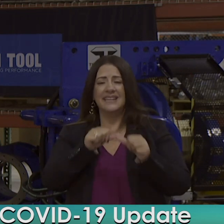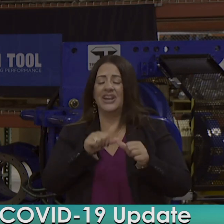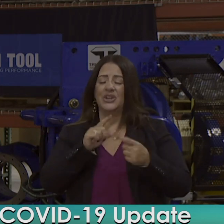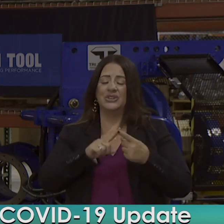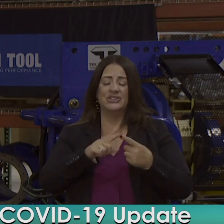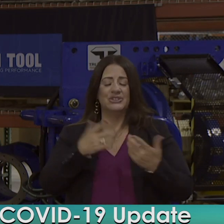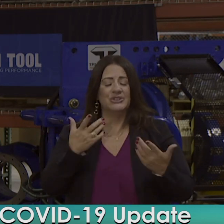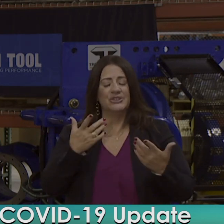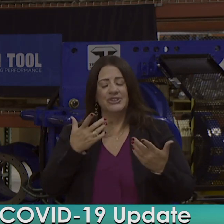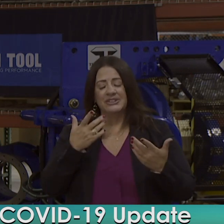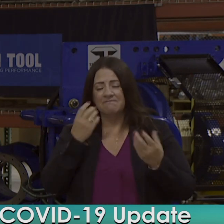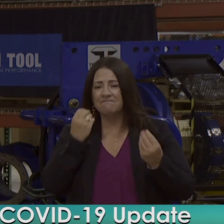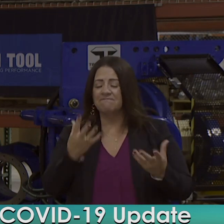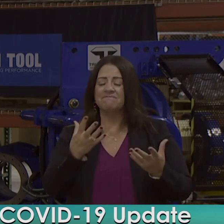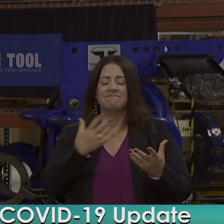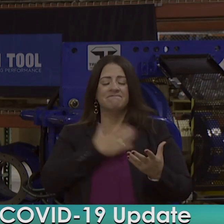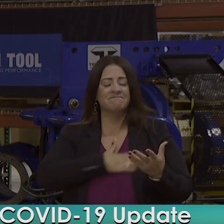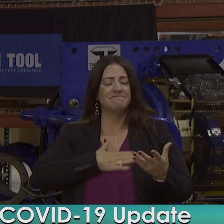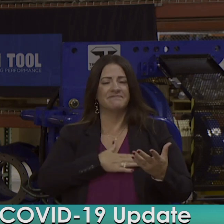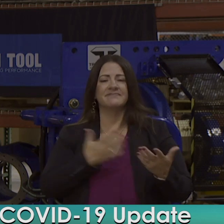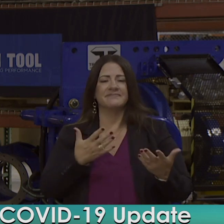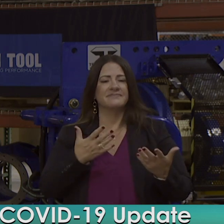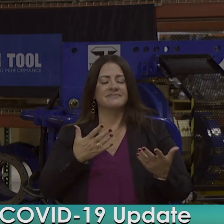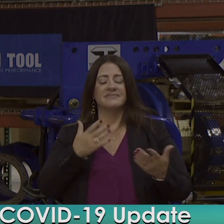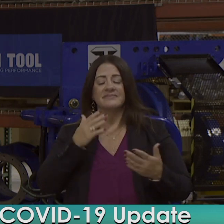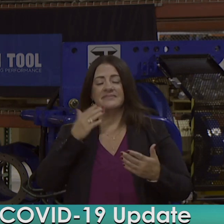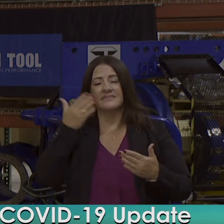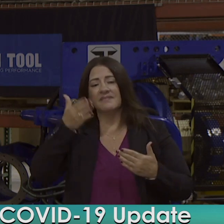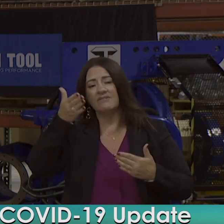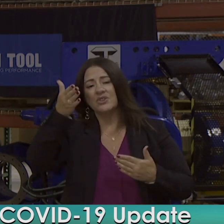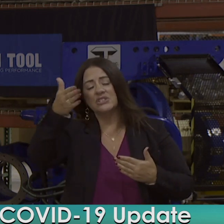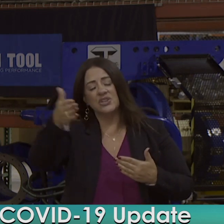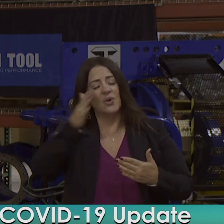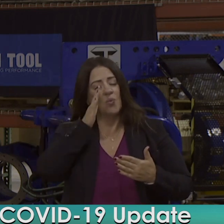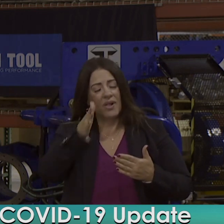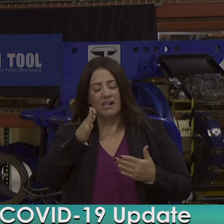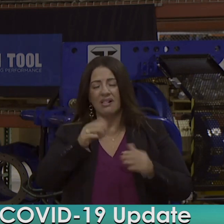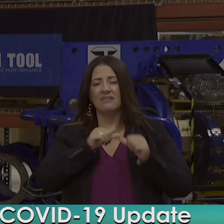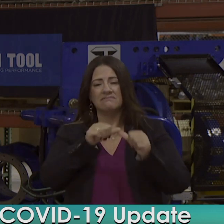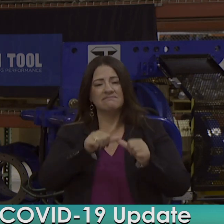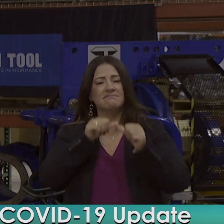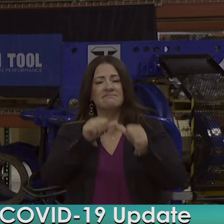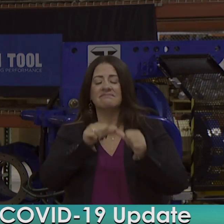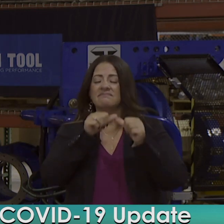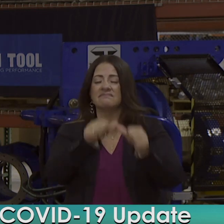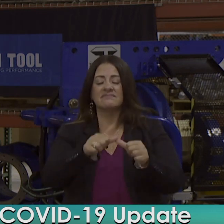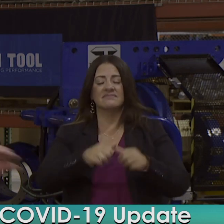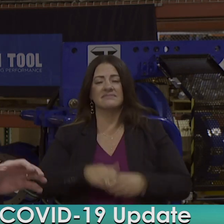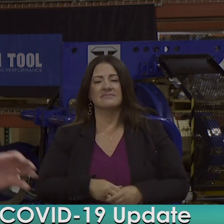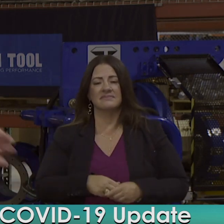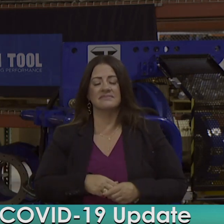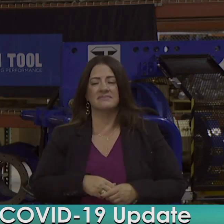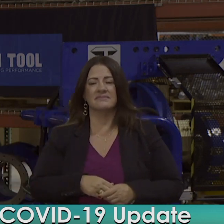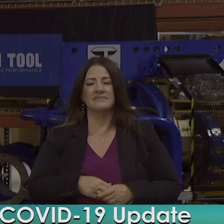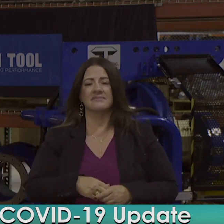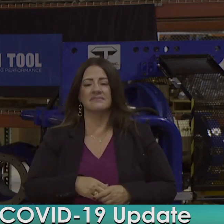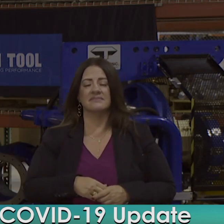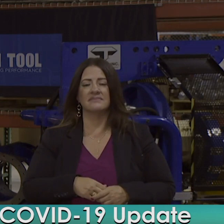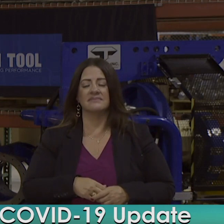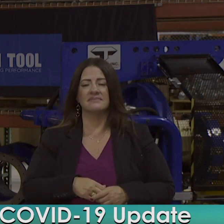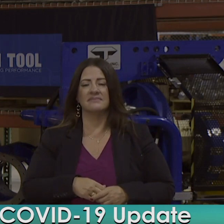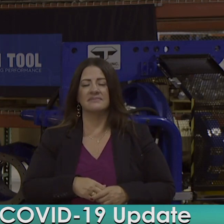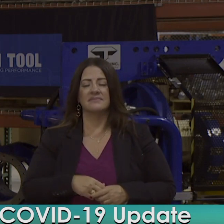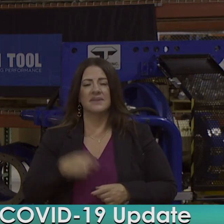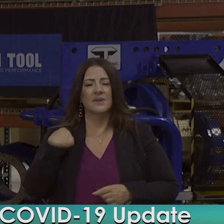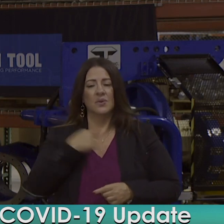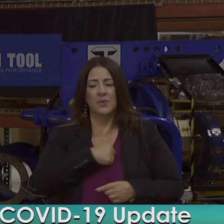as much or more than we have in the past, the next days and weeks and months. And as I said, we paused a lot of the next